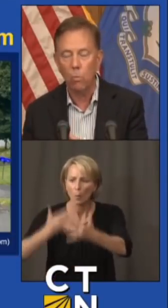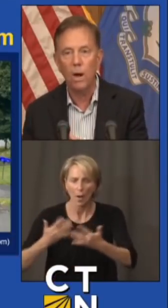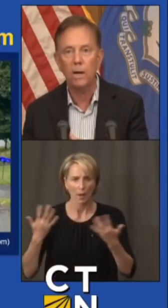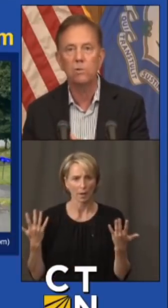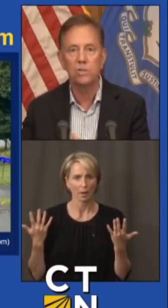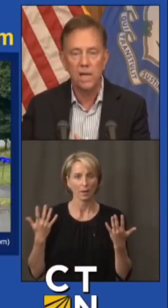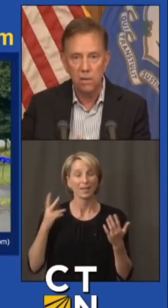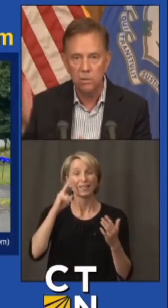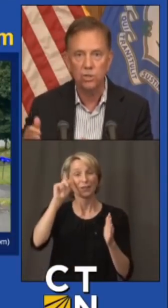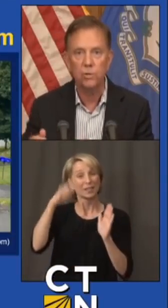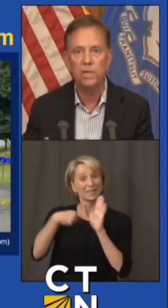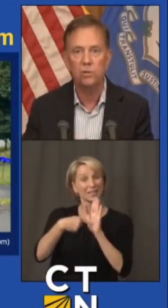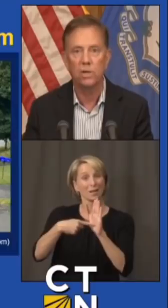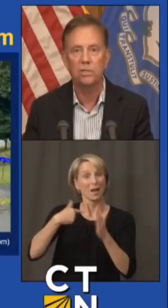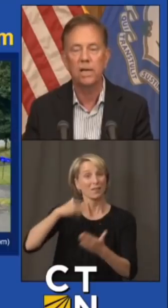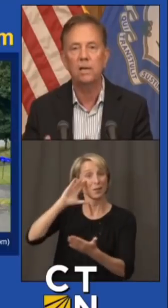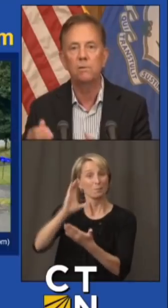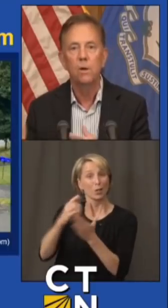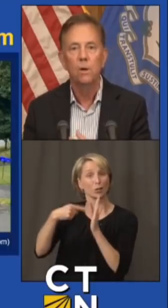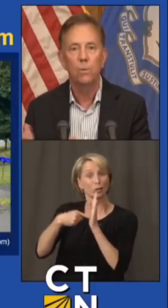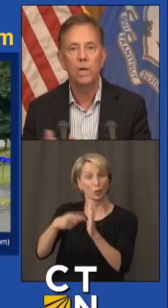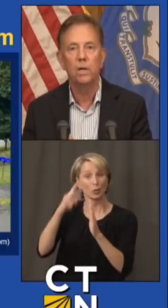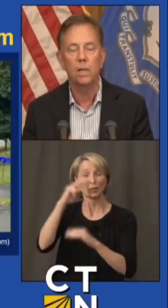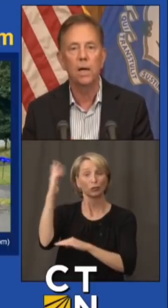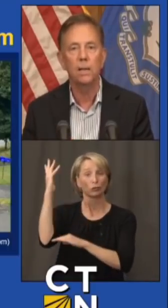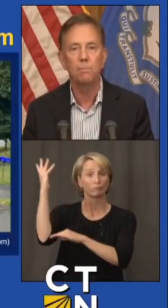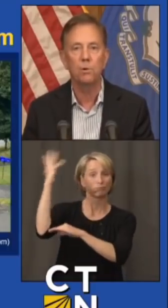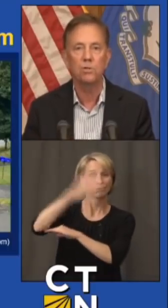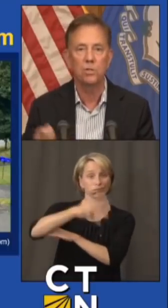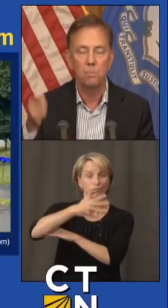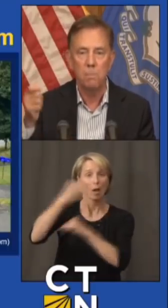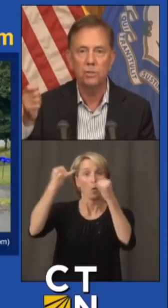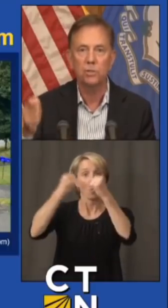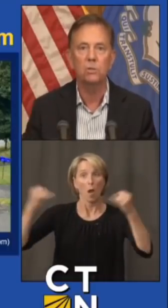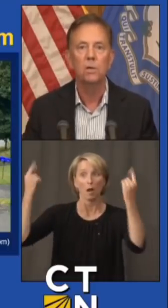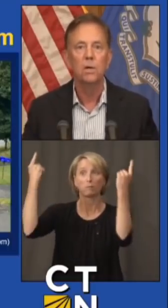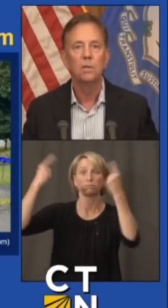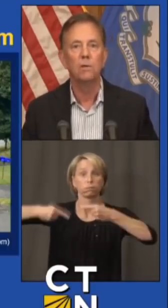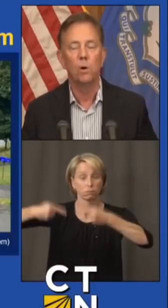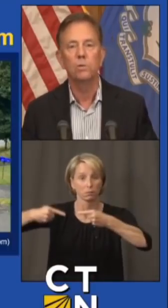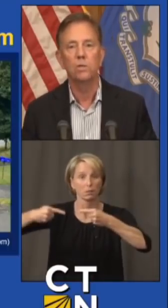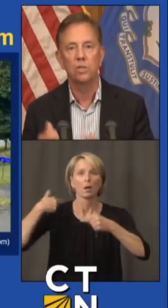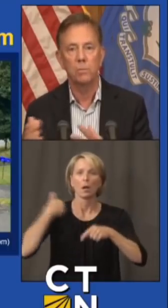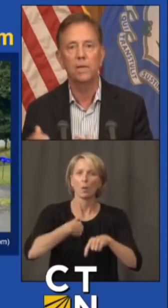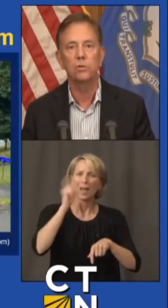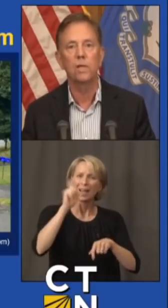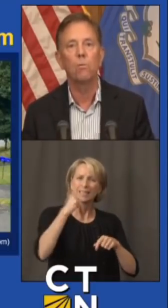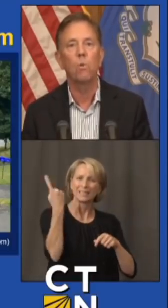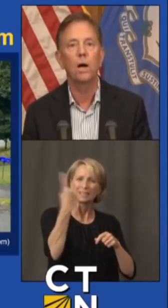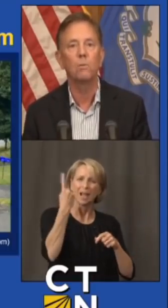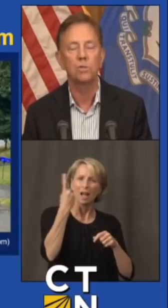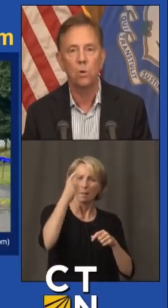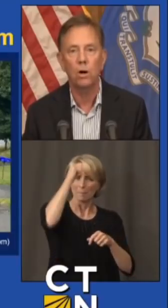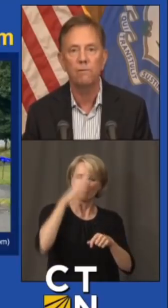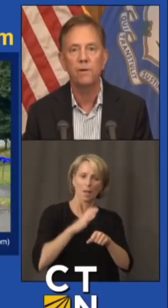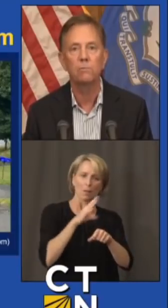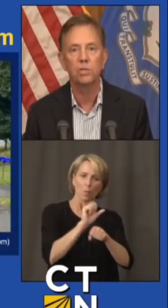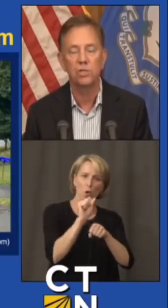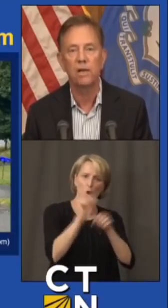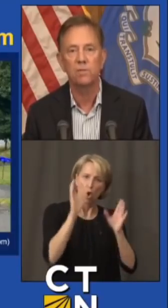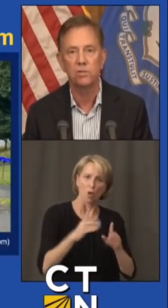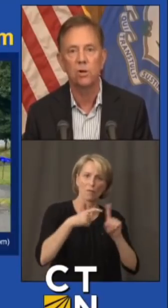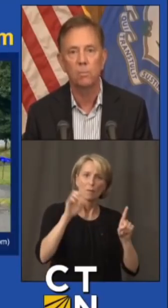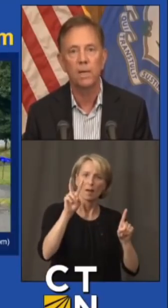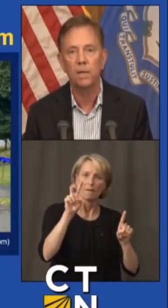when that wire is down, the tree took it down, we needed a line person to measure the voltage and make sure that wire was off and it